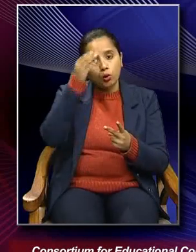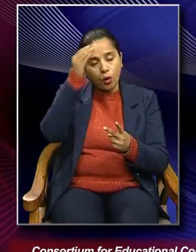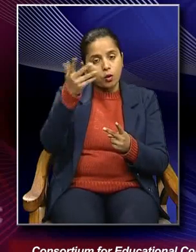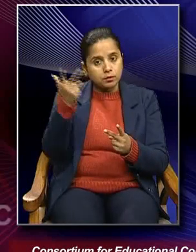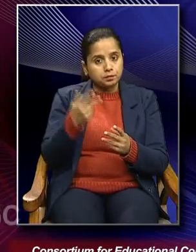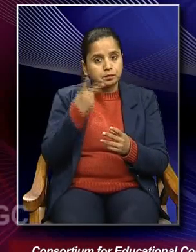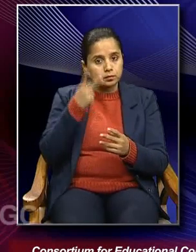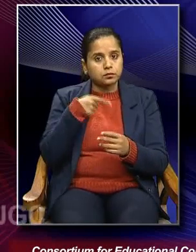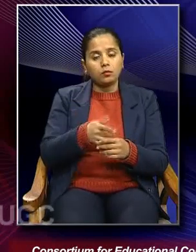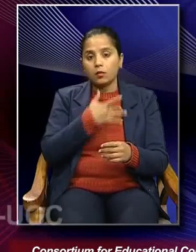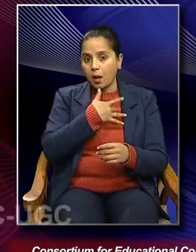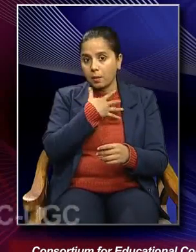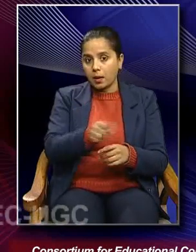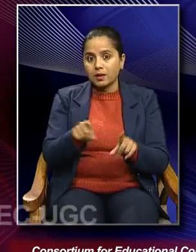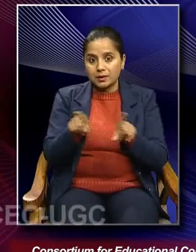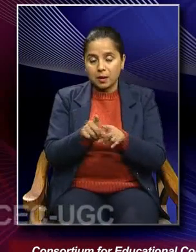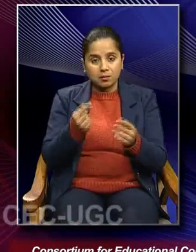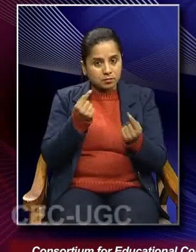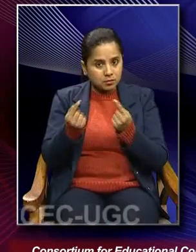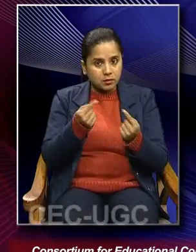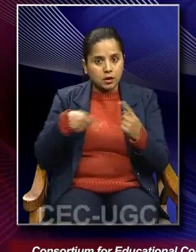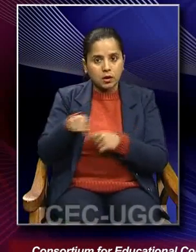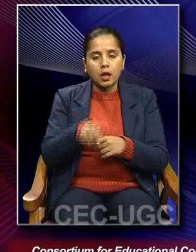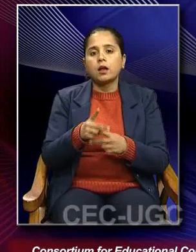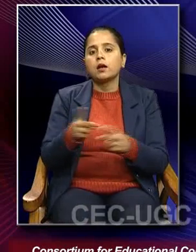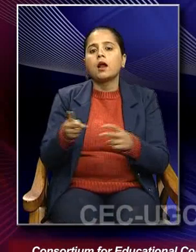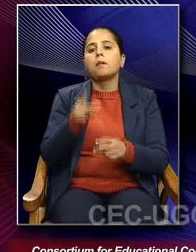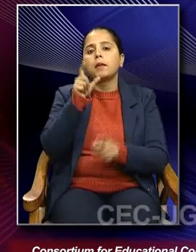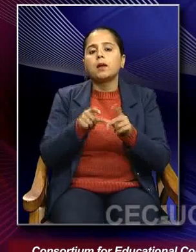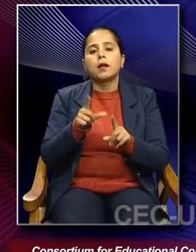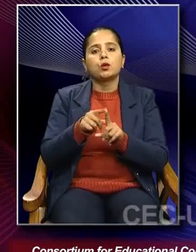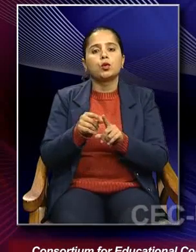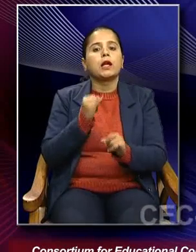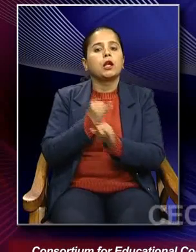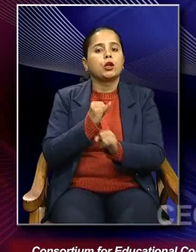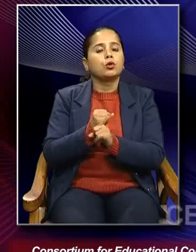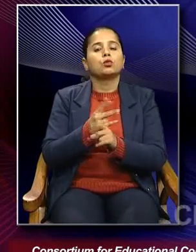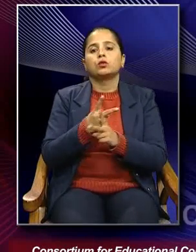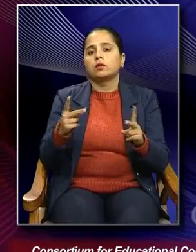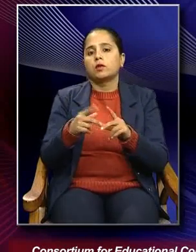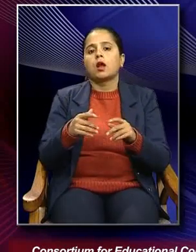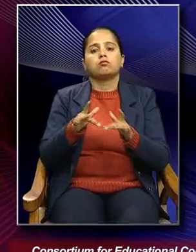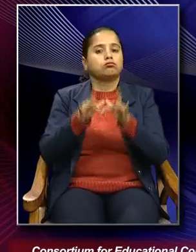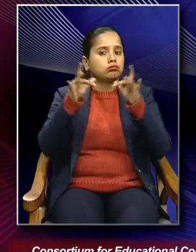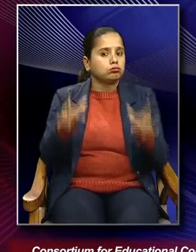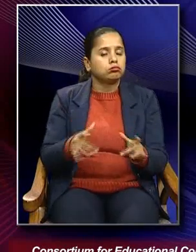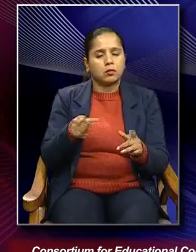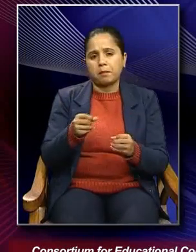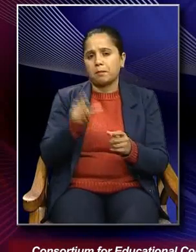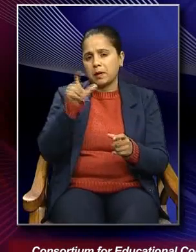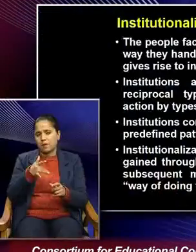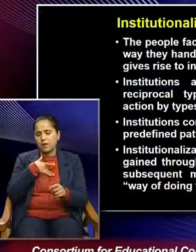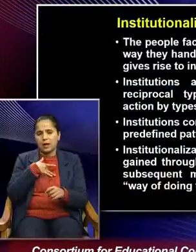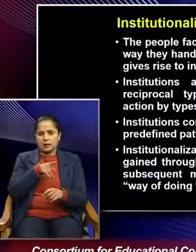with habitualization is institutionalization. The people face various